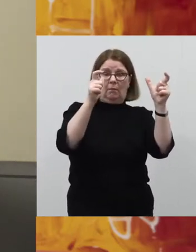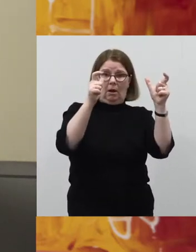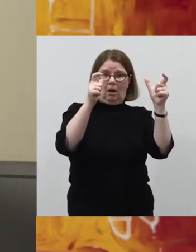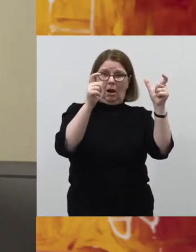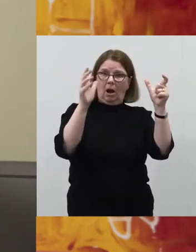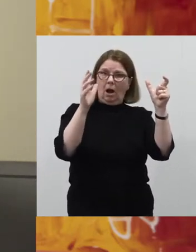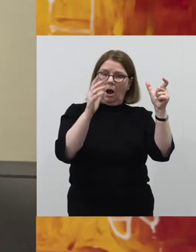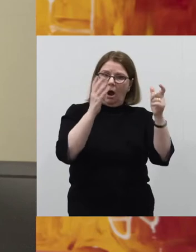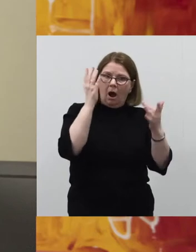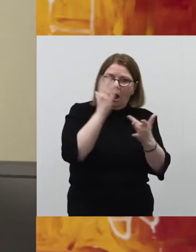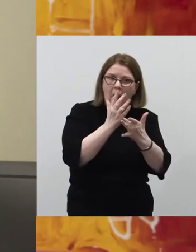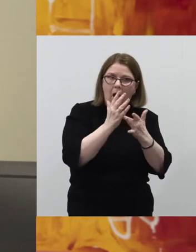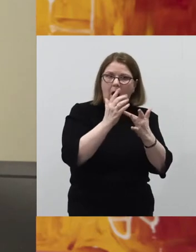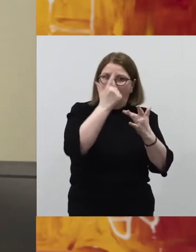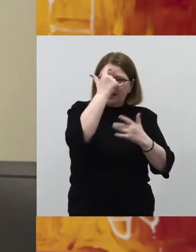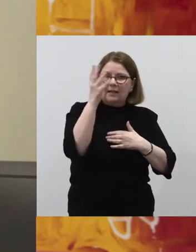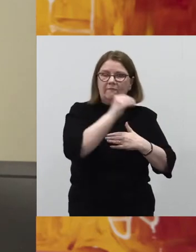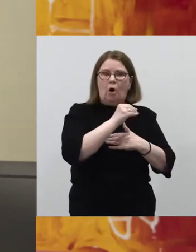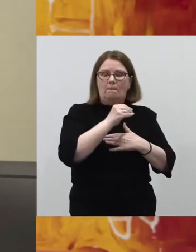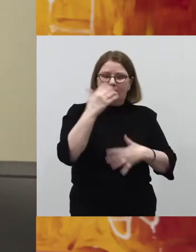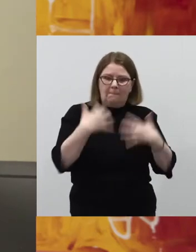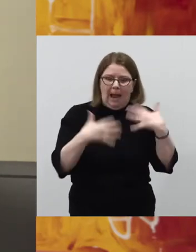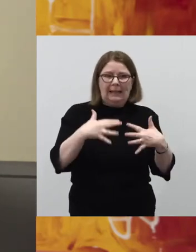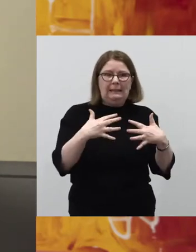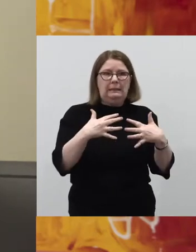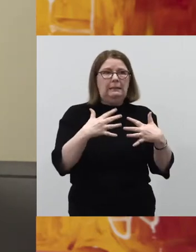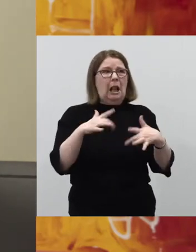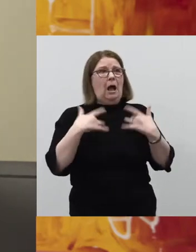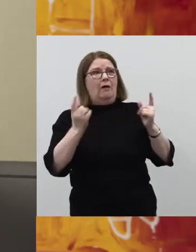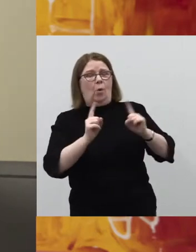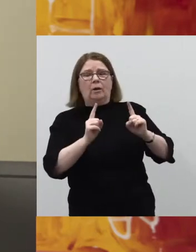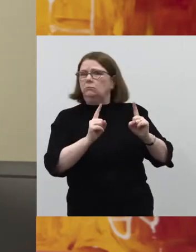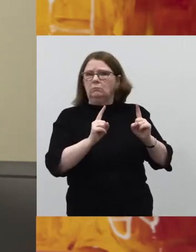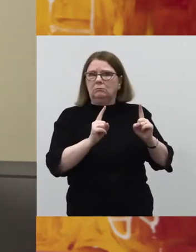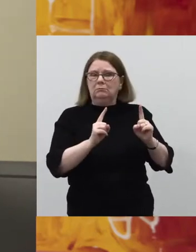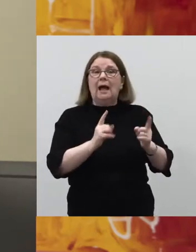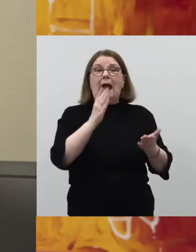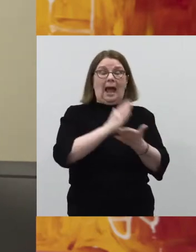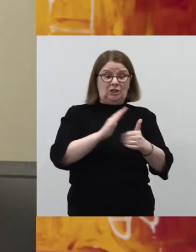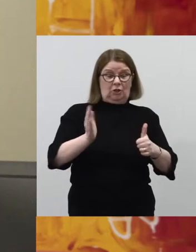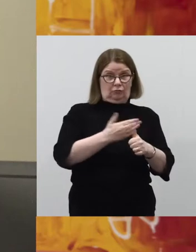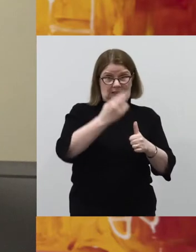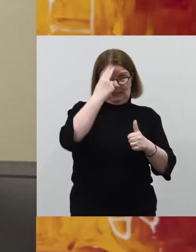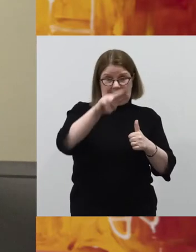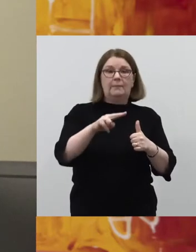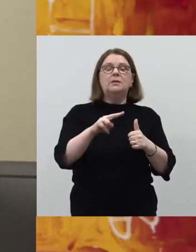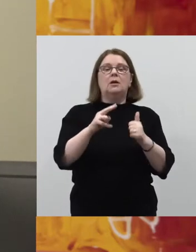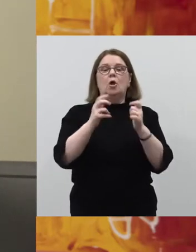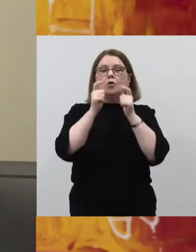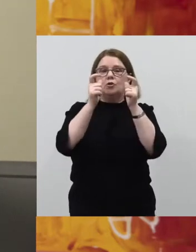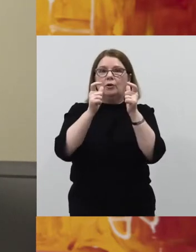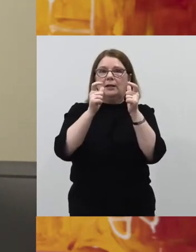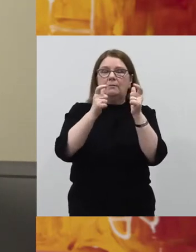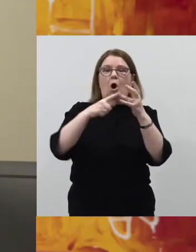become synonymous with human anguish, with suffering, and undoubtedly because it's something we can all relate to, empathise